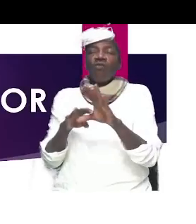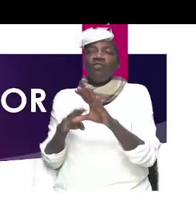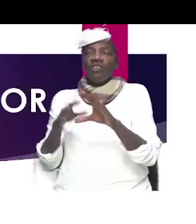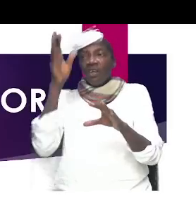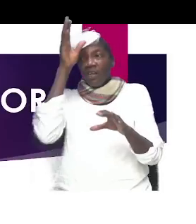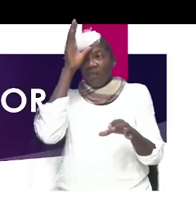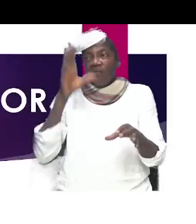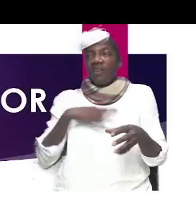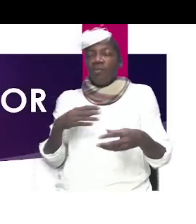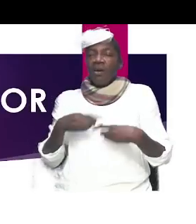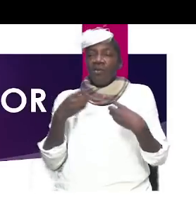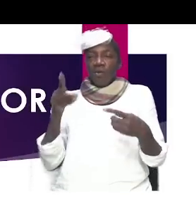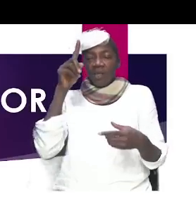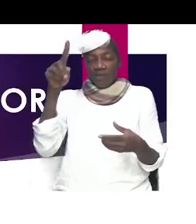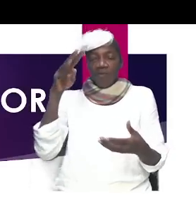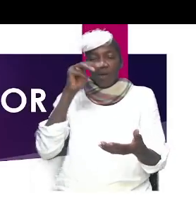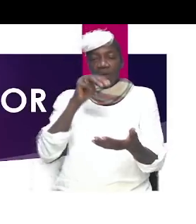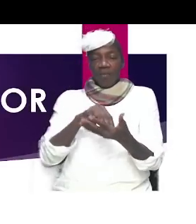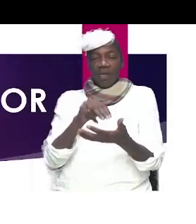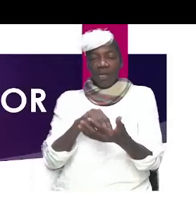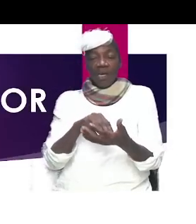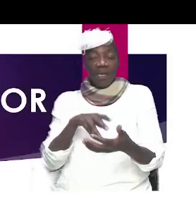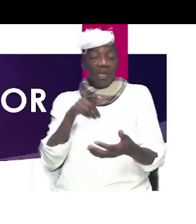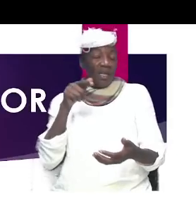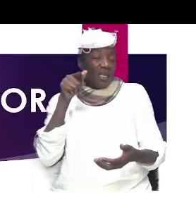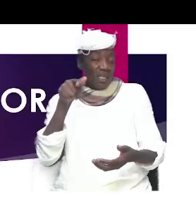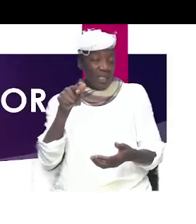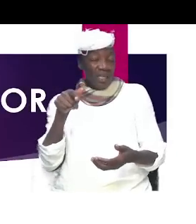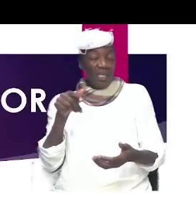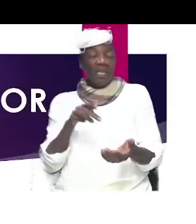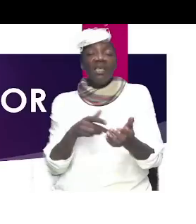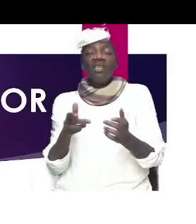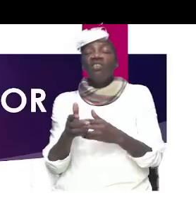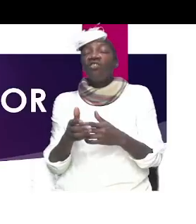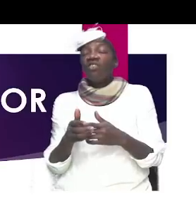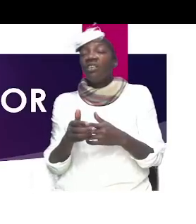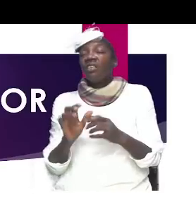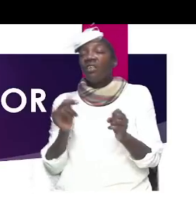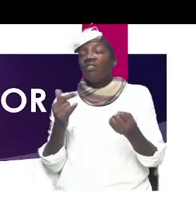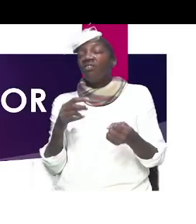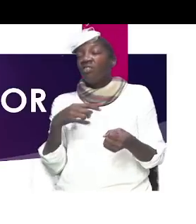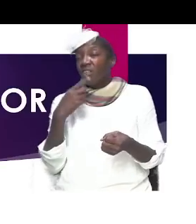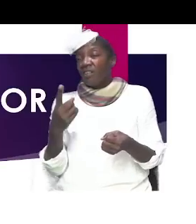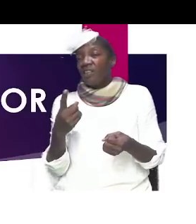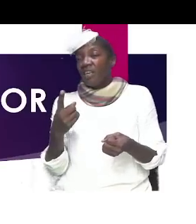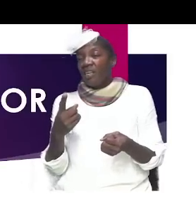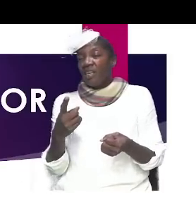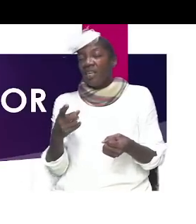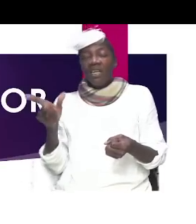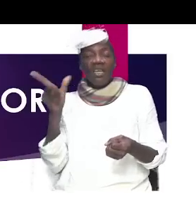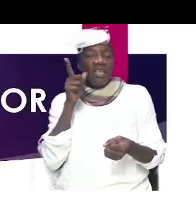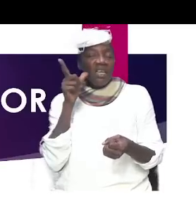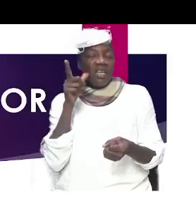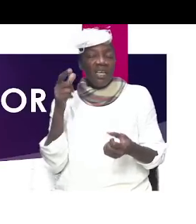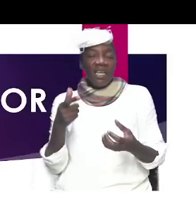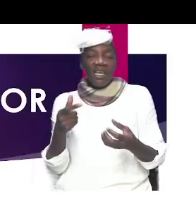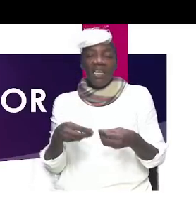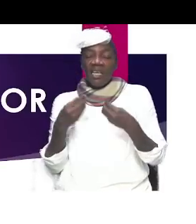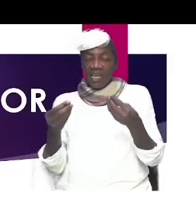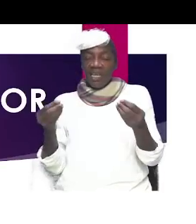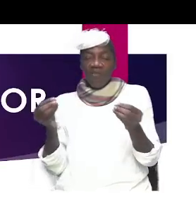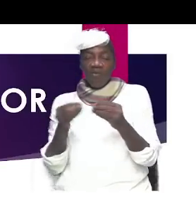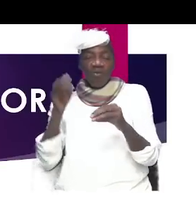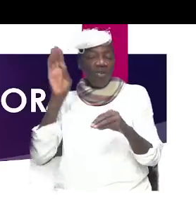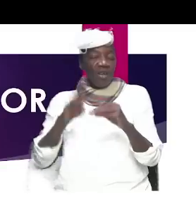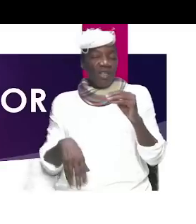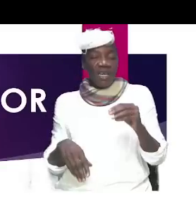them give so much. And yet you see what Jesus just said? He said, but that lady gave more than him. She should have gotten the soft